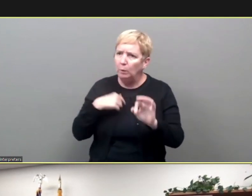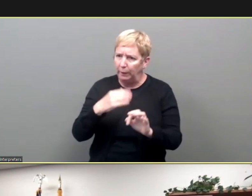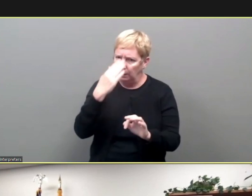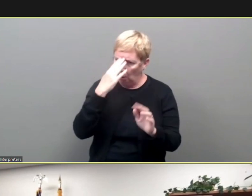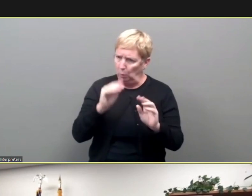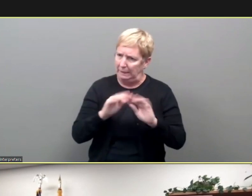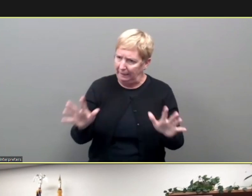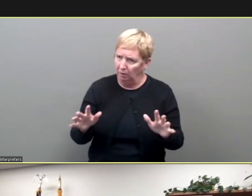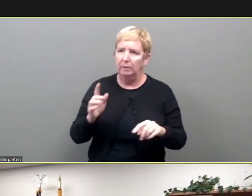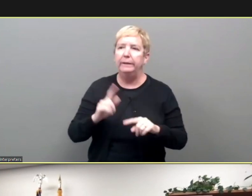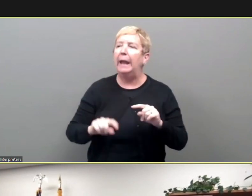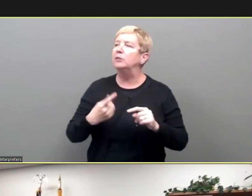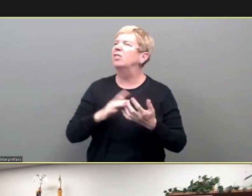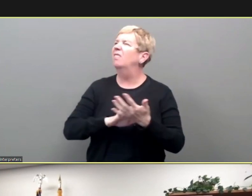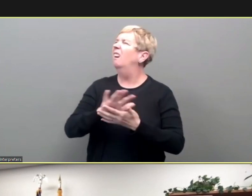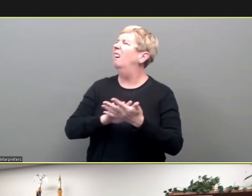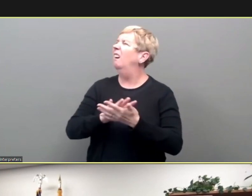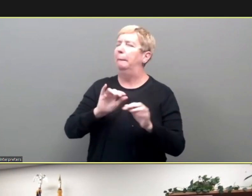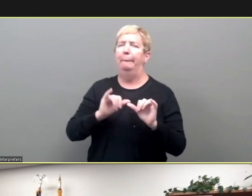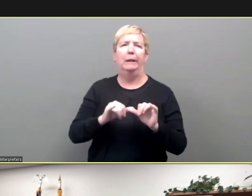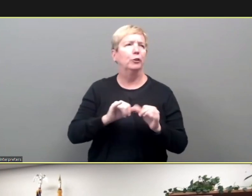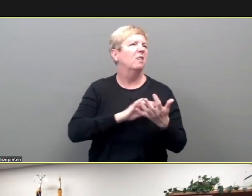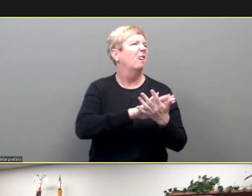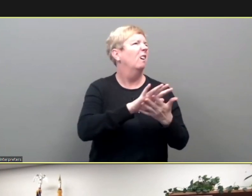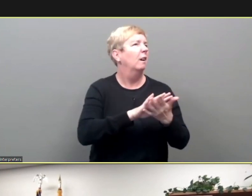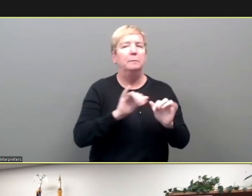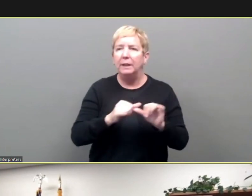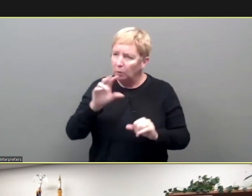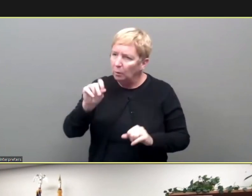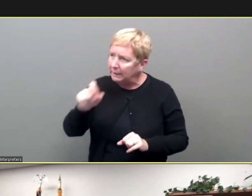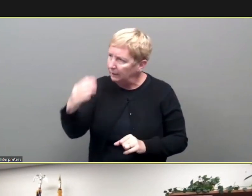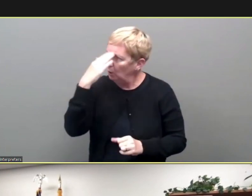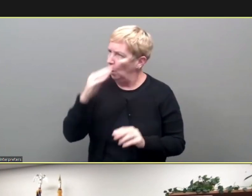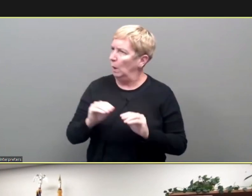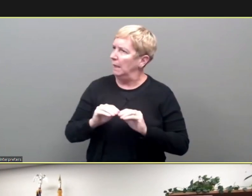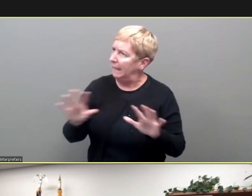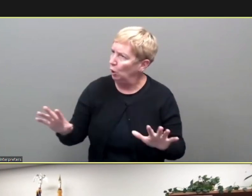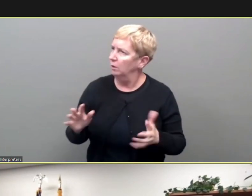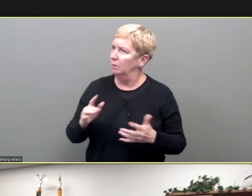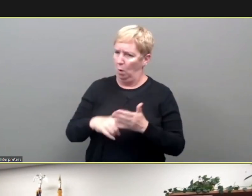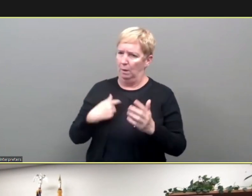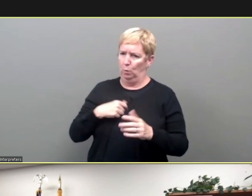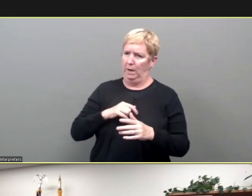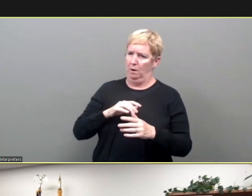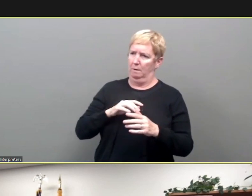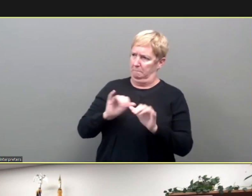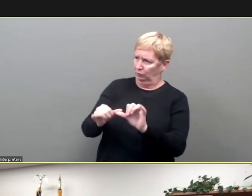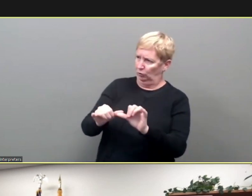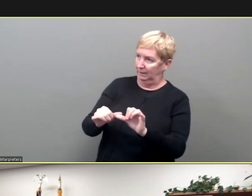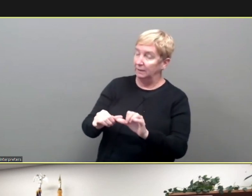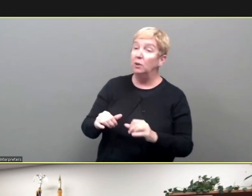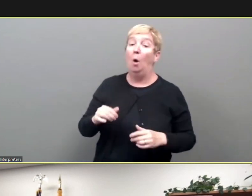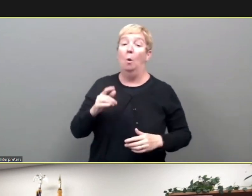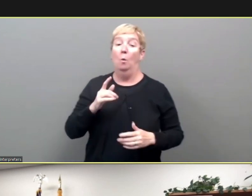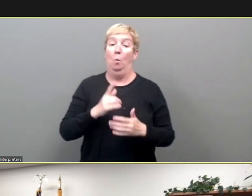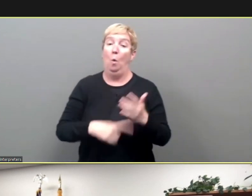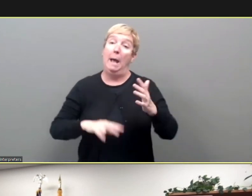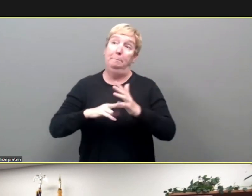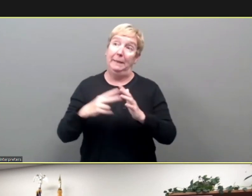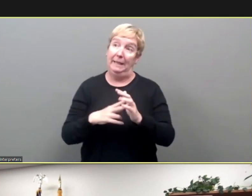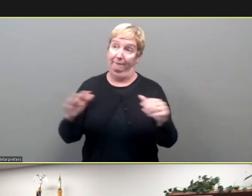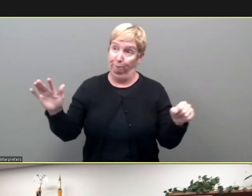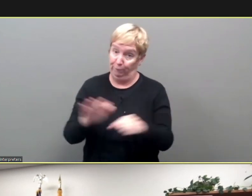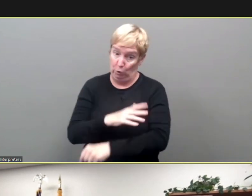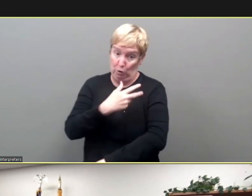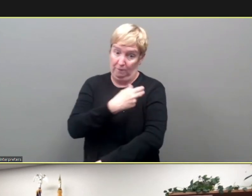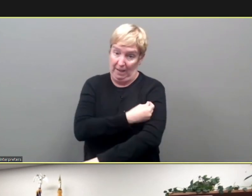think that what we consider fully vaccinated may in fact change in the future. Exactly